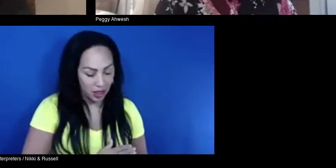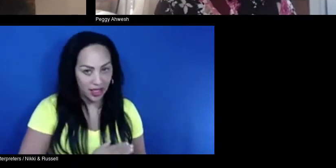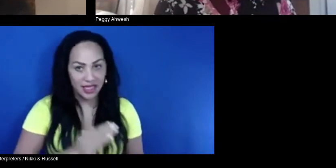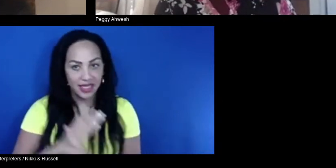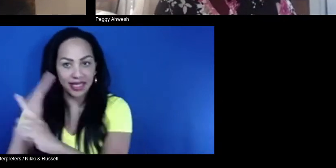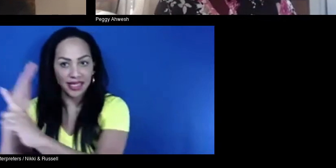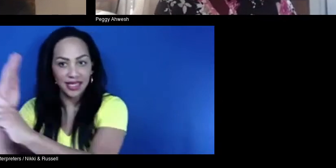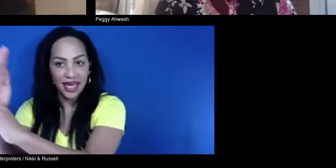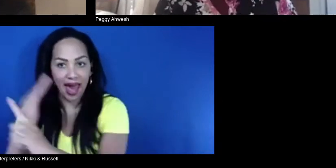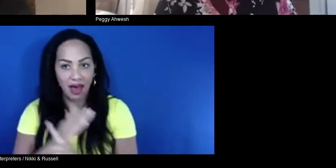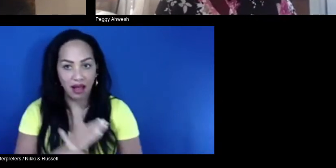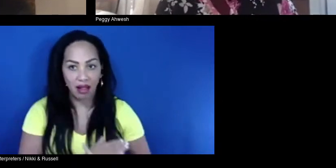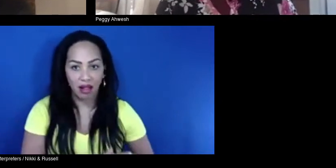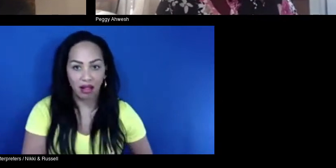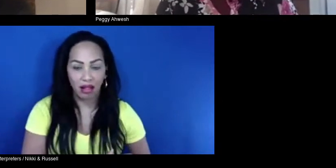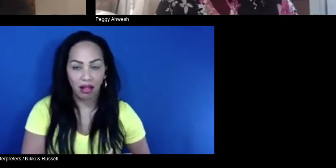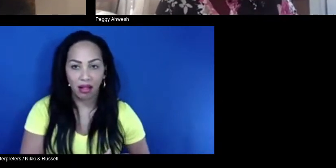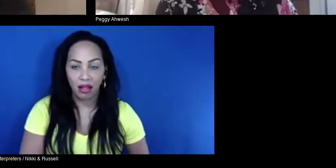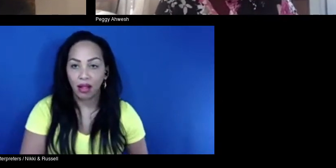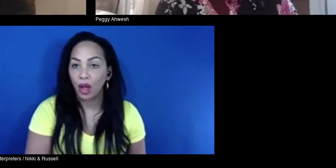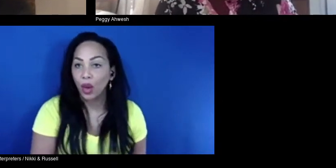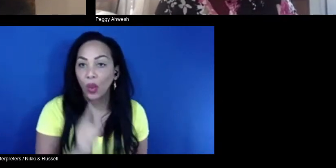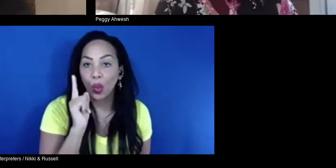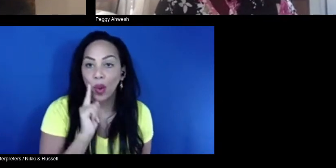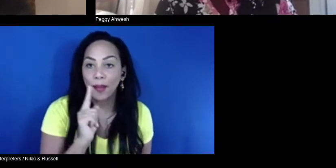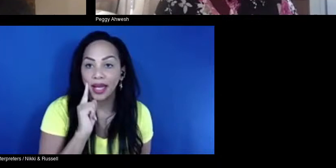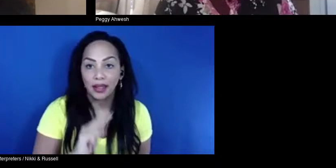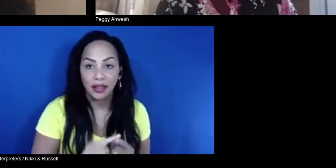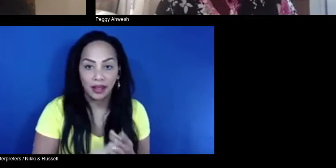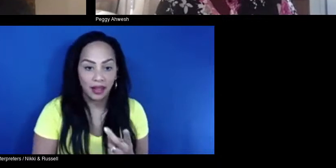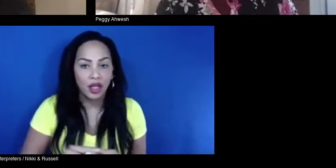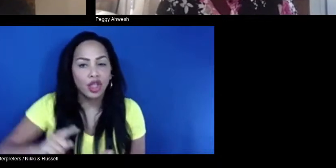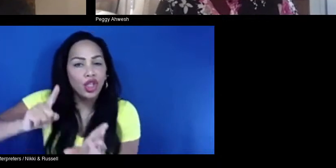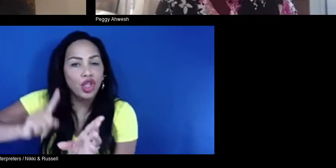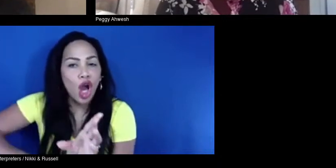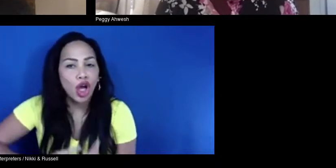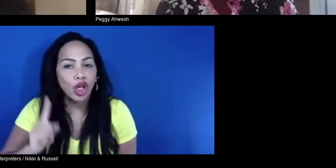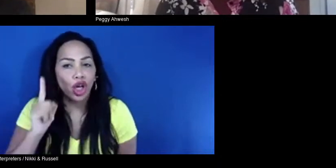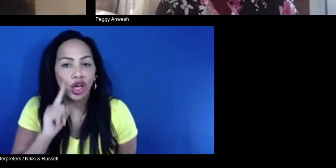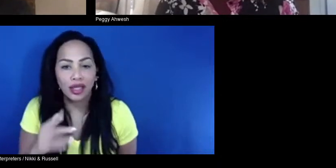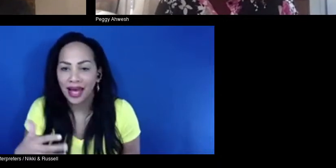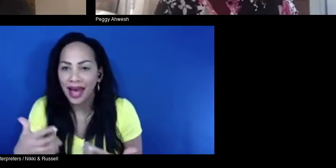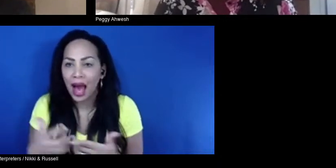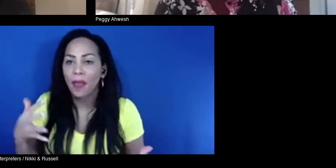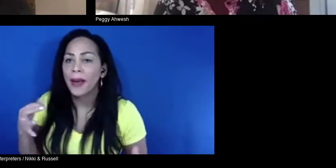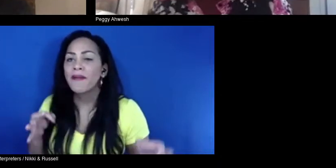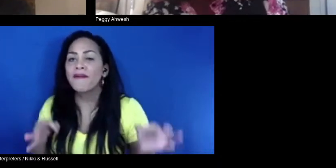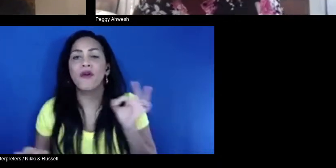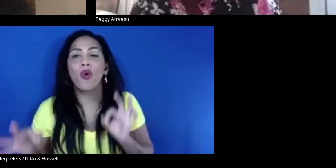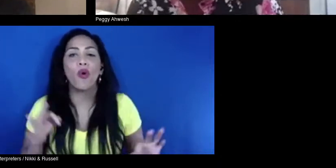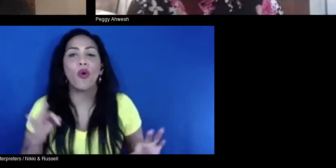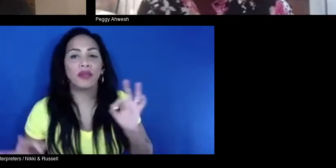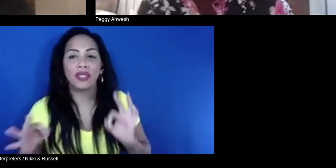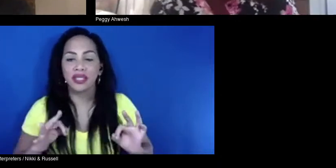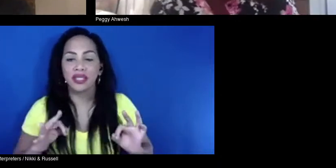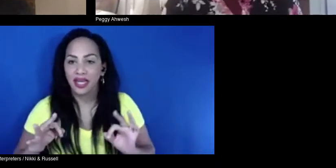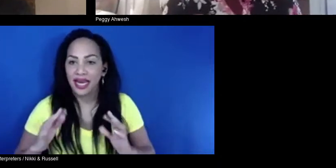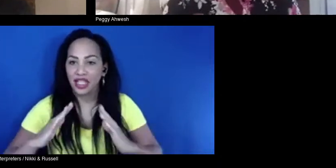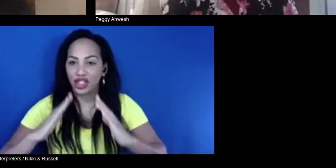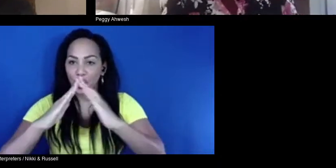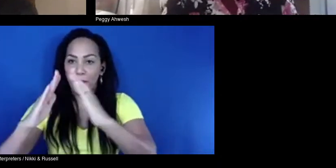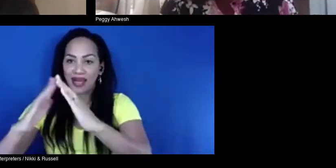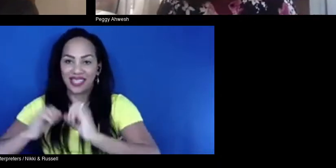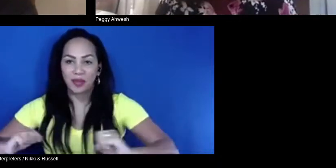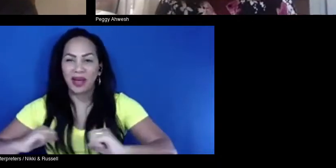women and young girls and how they performed in domestic spaces, and not necessarily like in the 50s, like, you know, sort of repressive melodrama spaces,